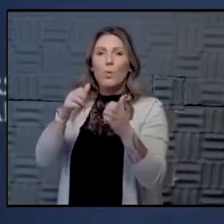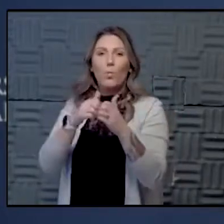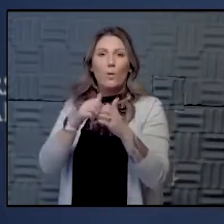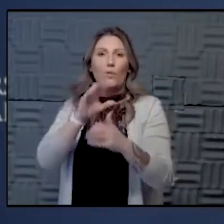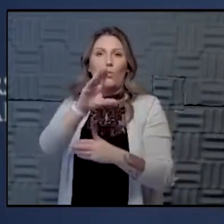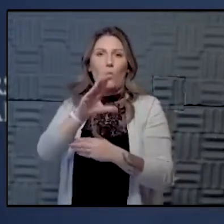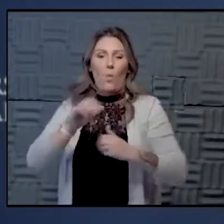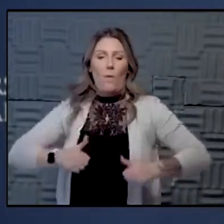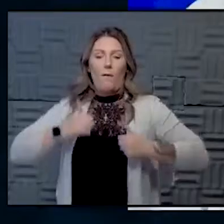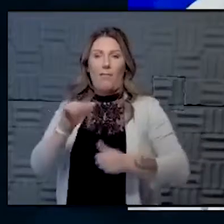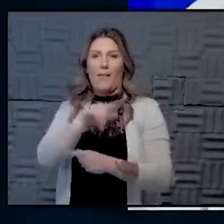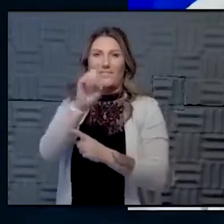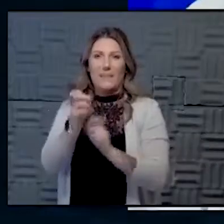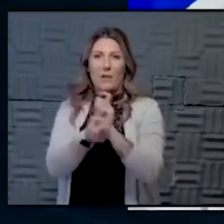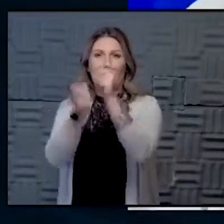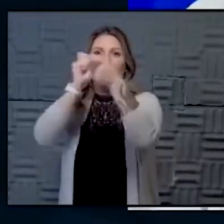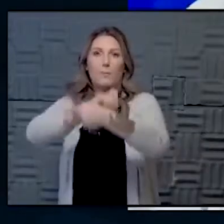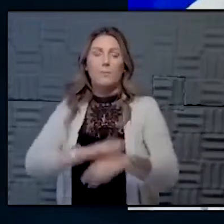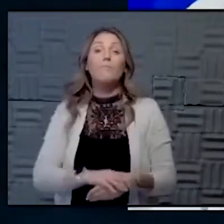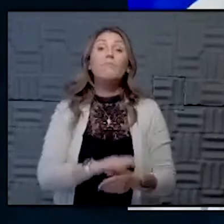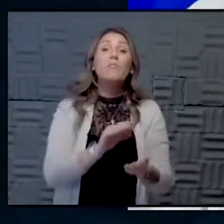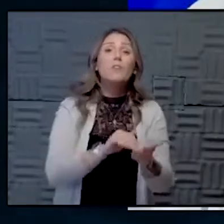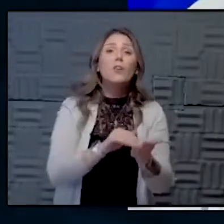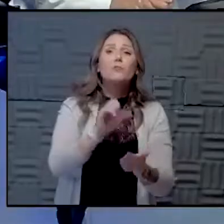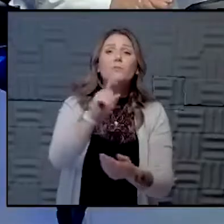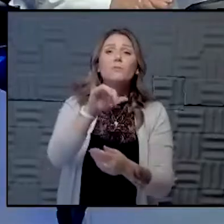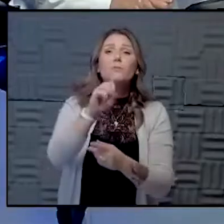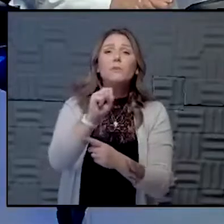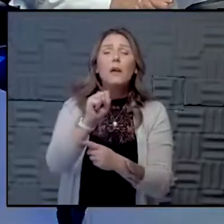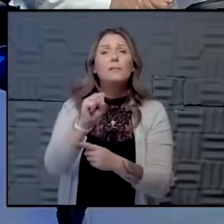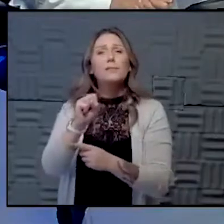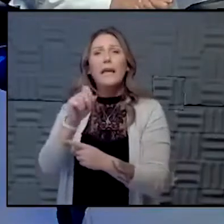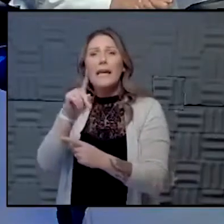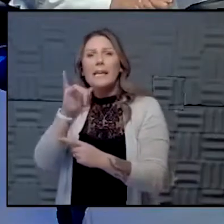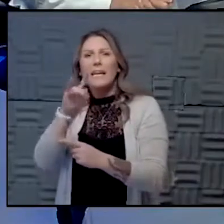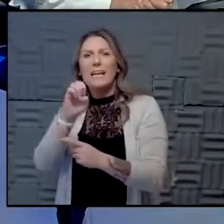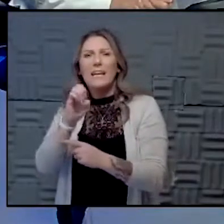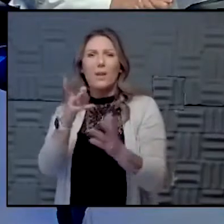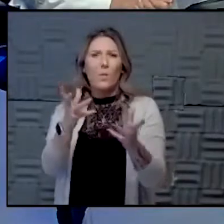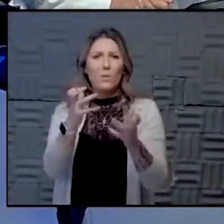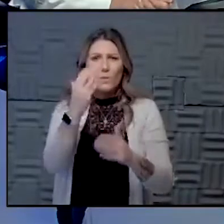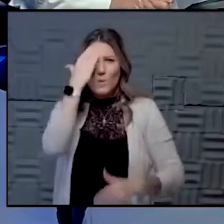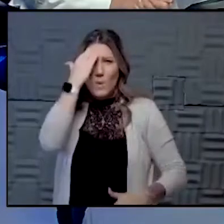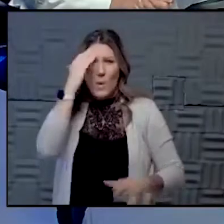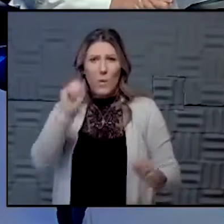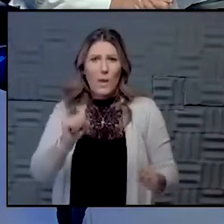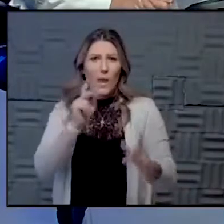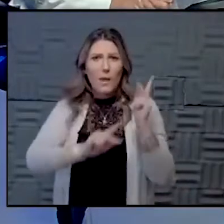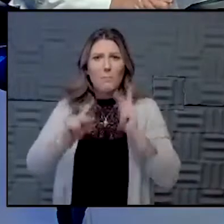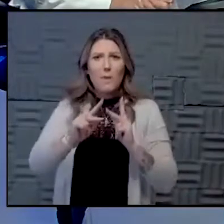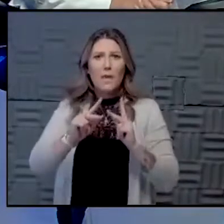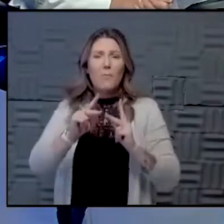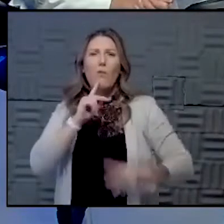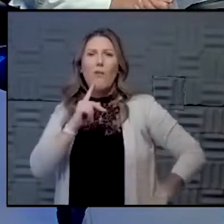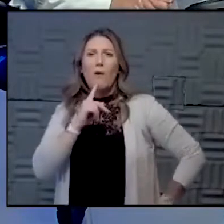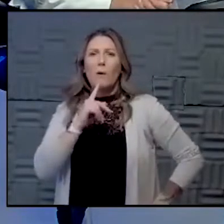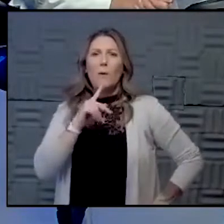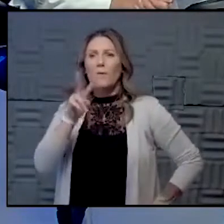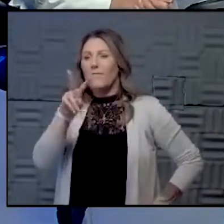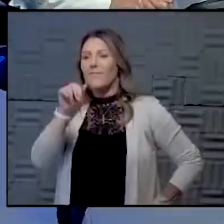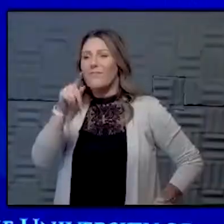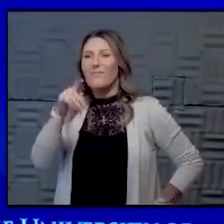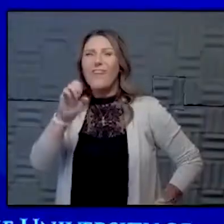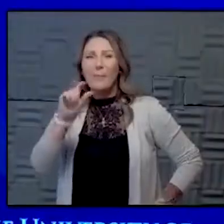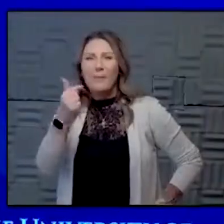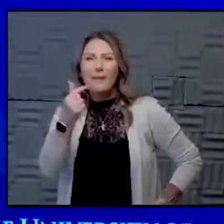change. Dr. Stites, Kitty wants to know, can people who vape experience stroke Yes. the same as cigarette and cigar